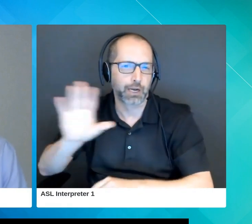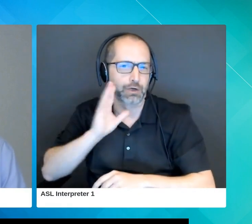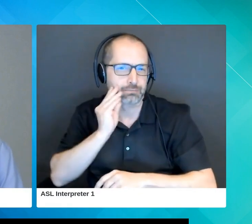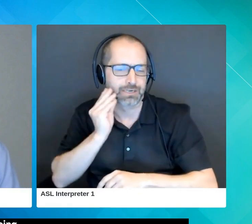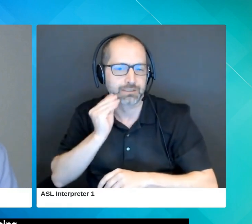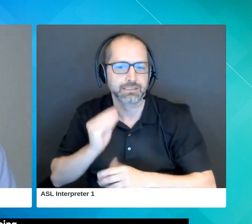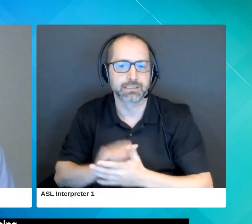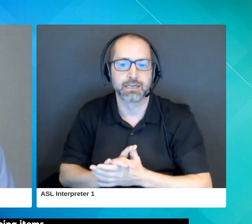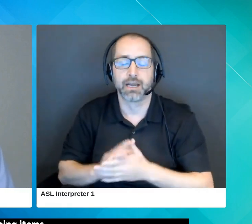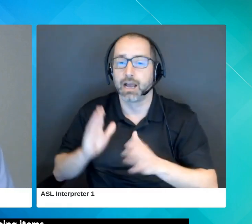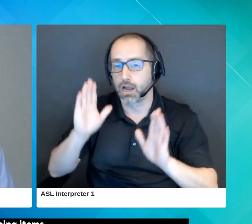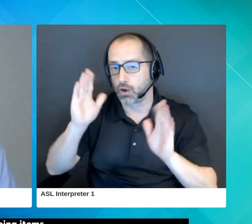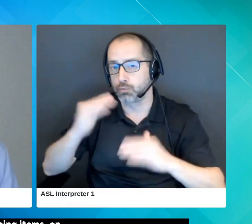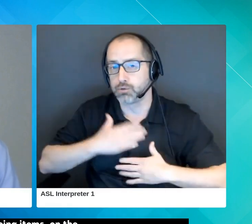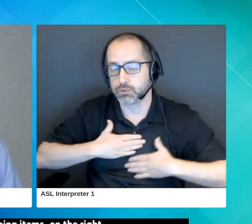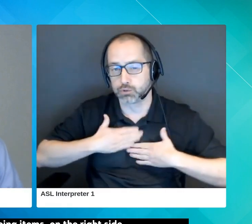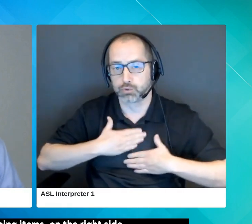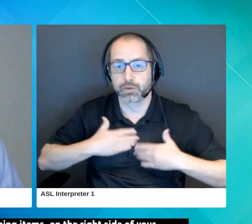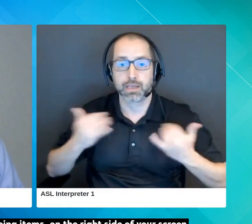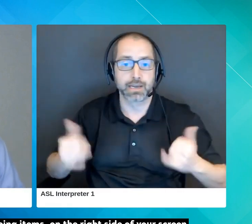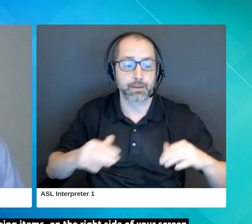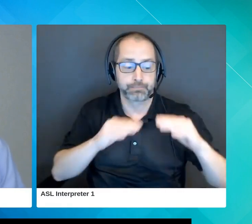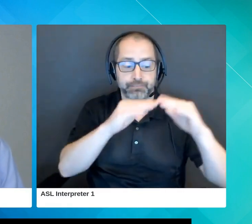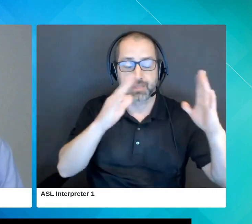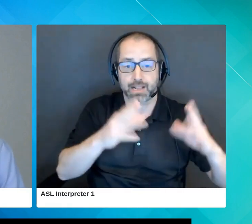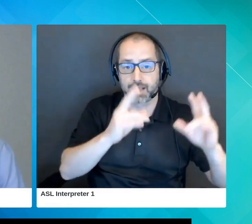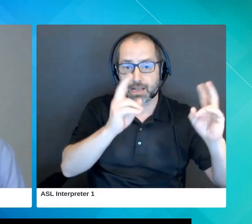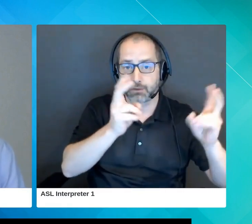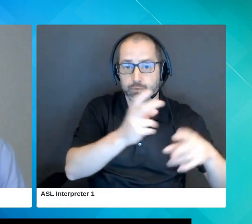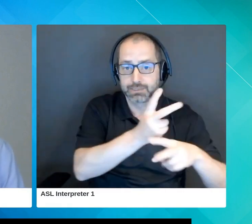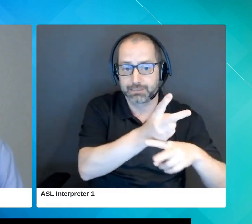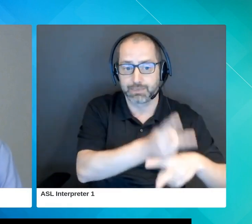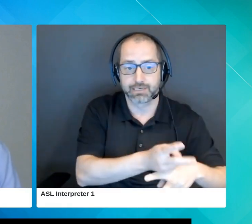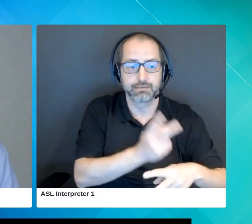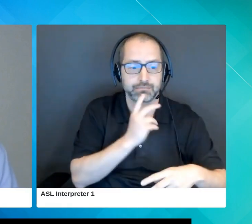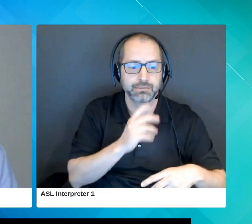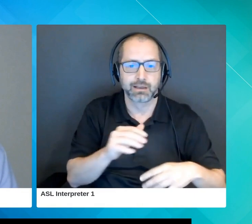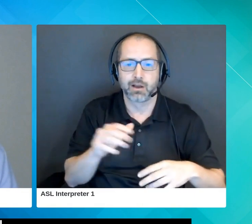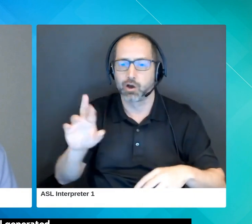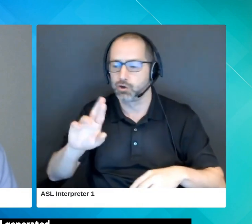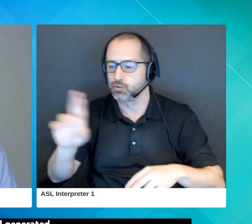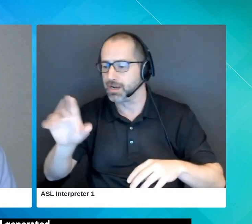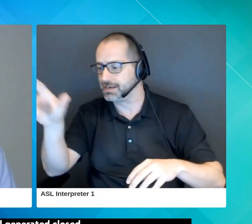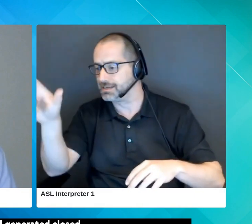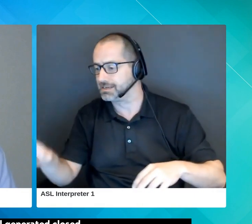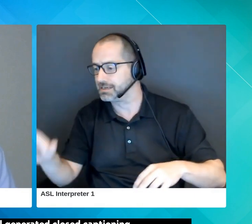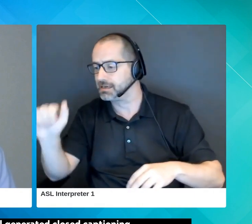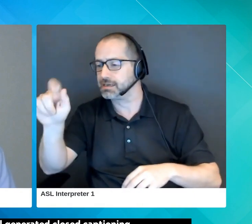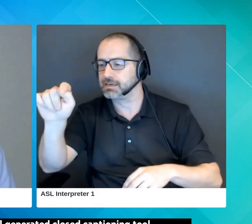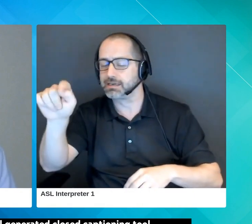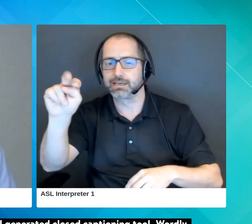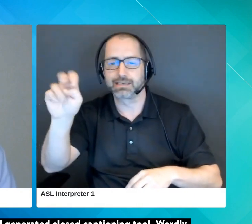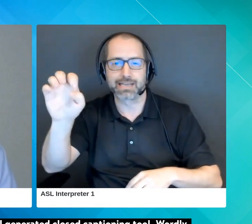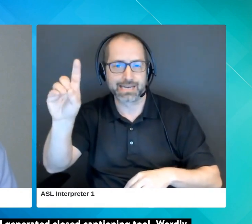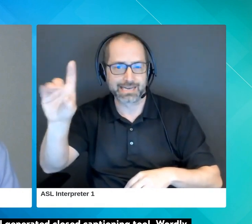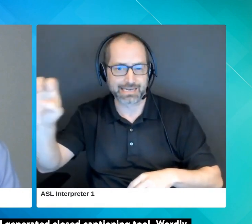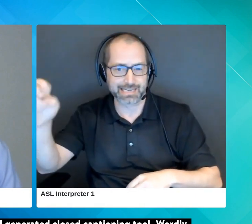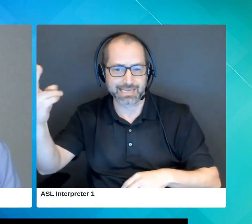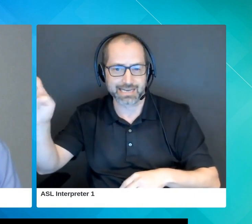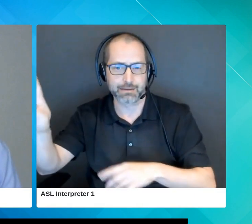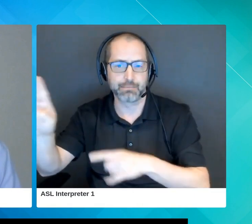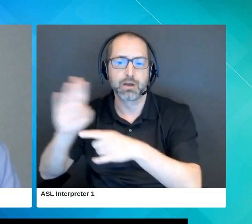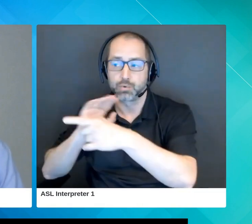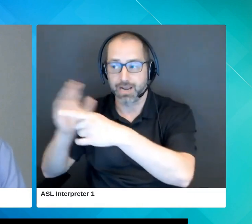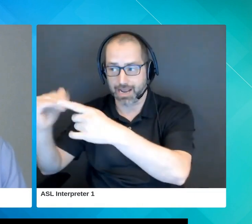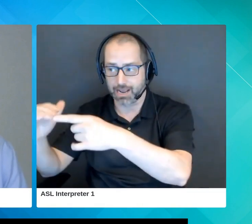To go over a few housekeeping items, on the right side of your screen in Attendee Hub, we have our AI-generated closed captioning tool, Wordly.